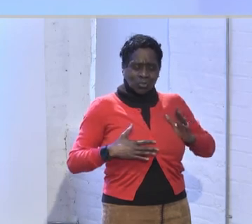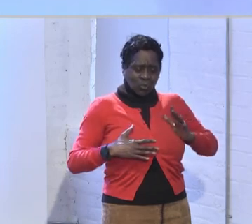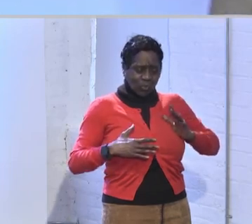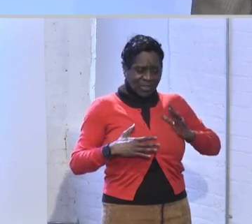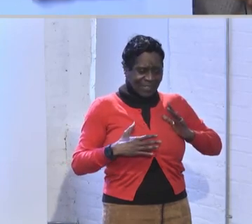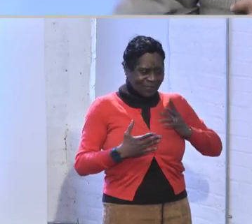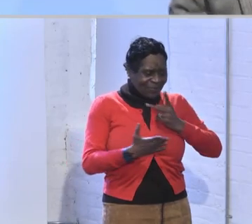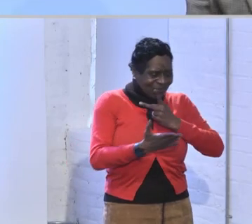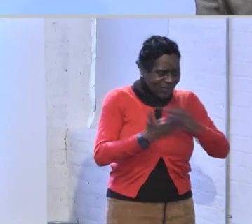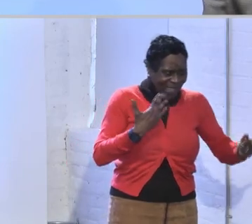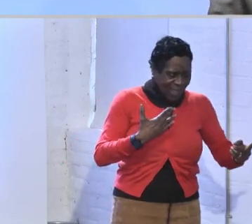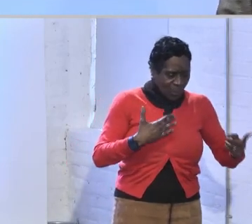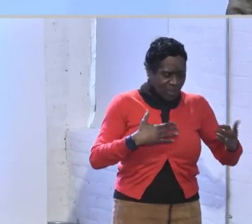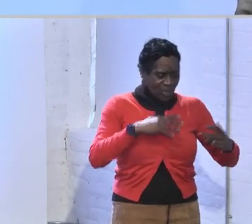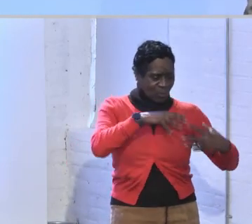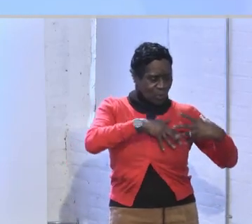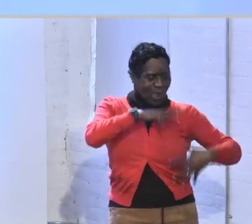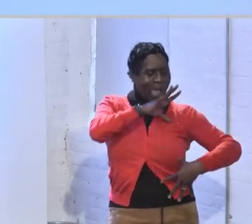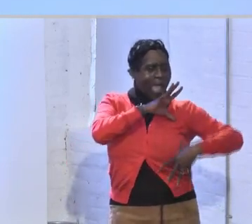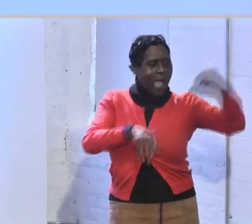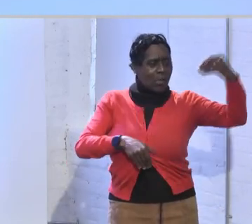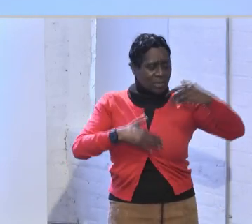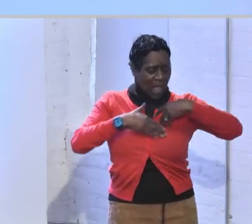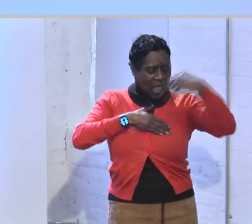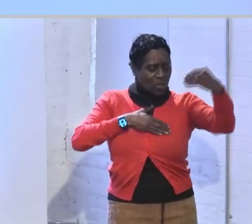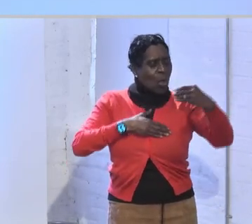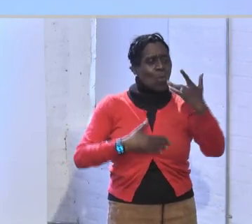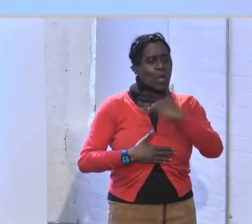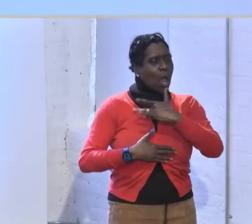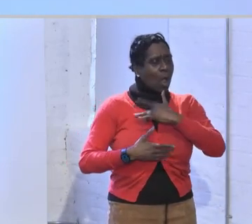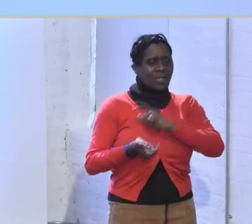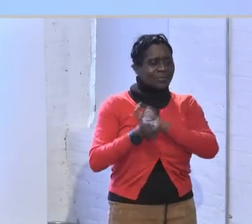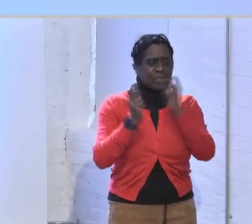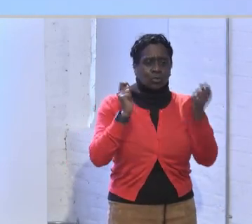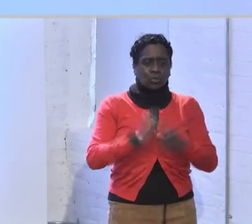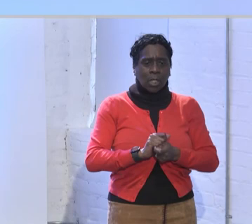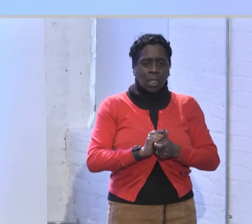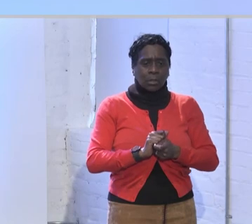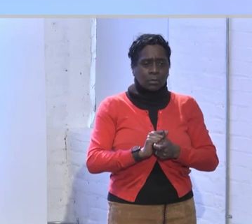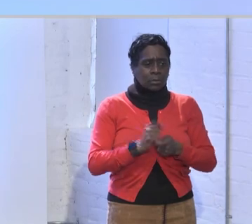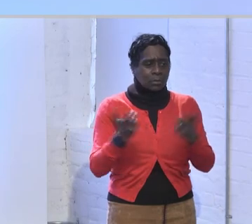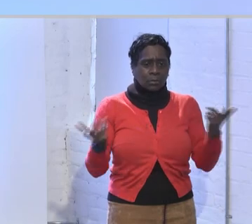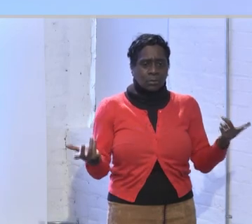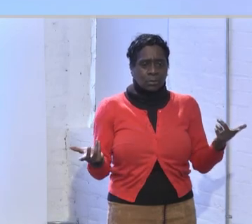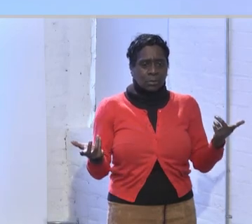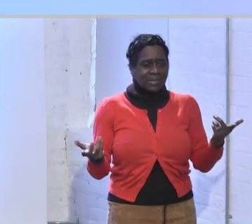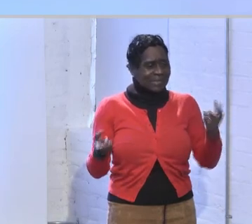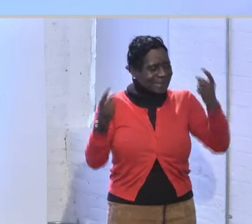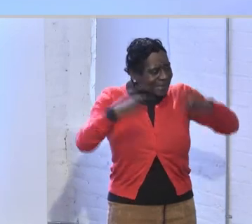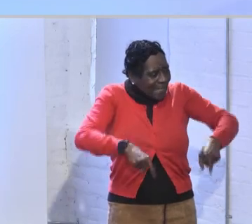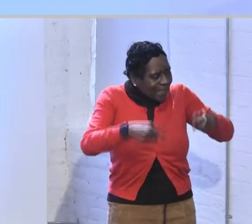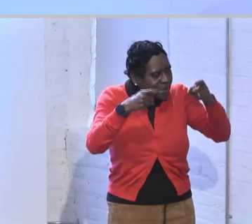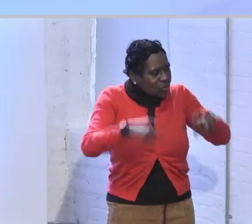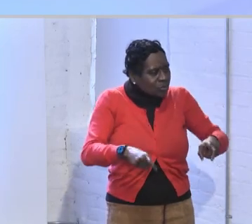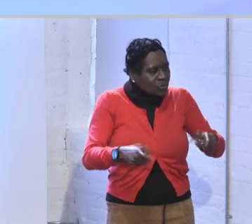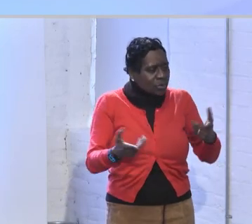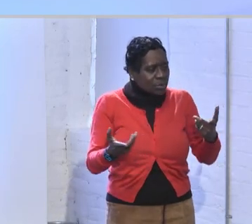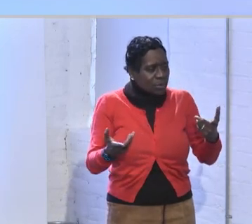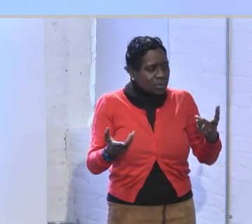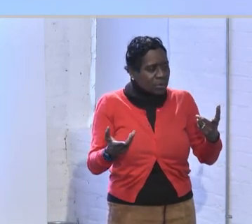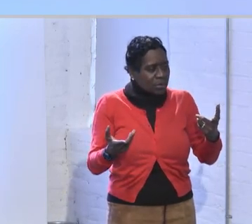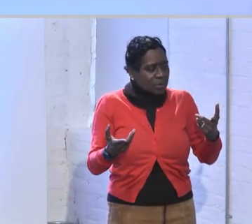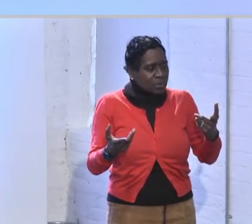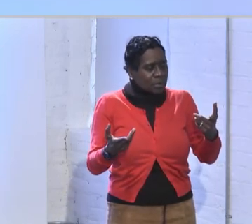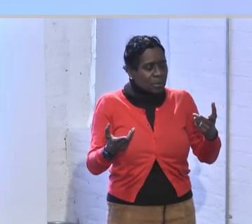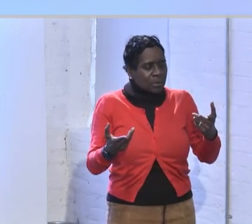of just having externalism when our heart's not been changed. And so that's a very dangerous process to